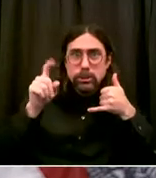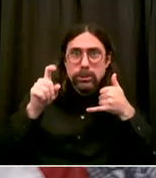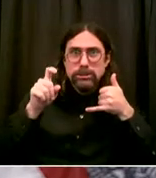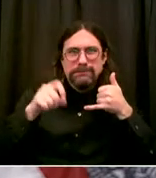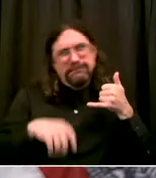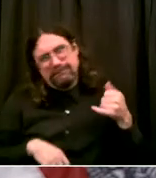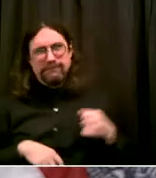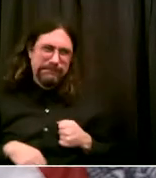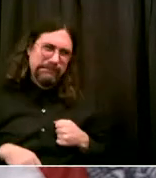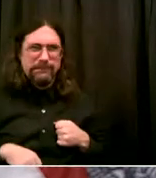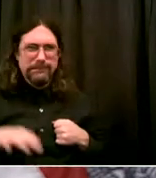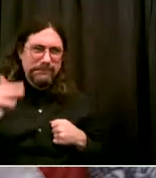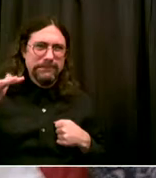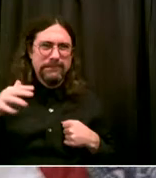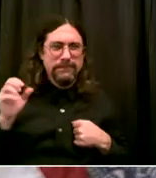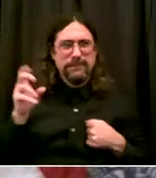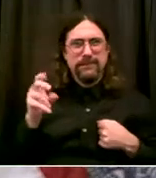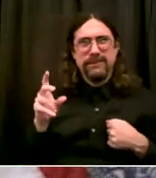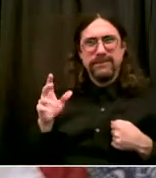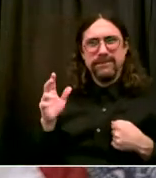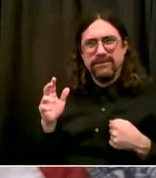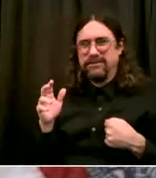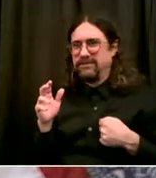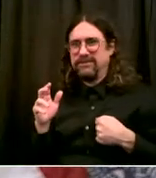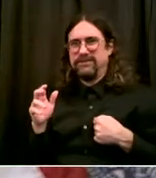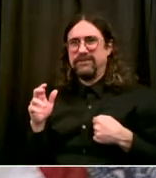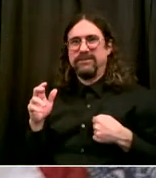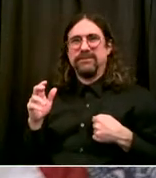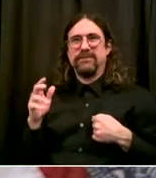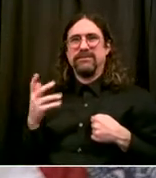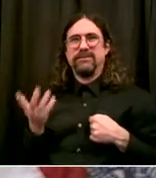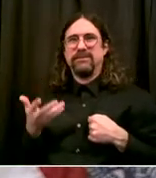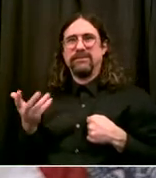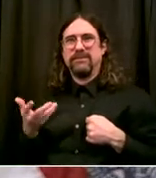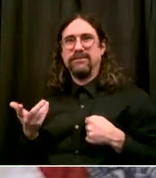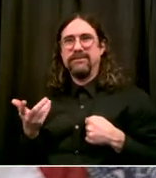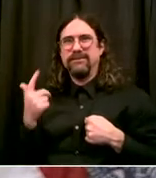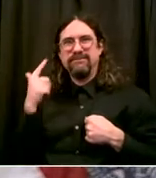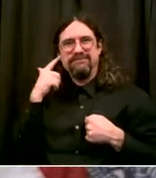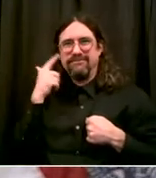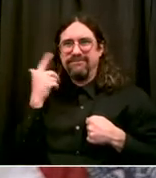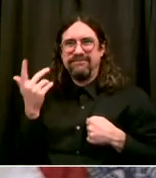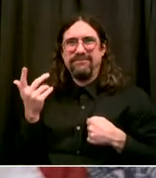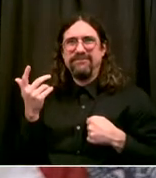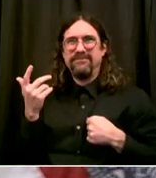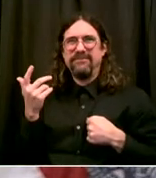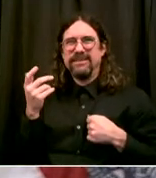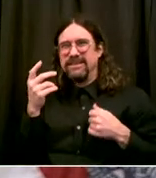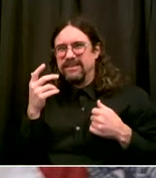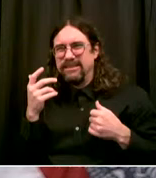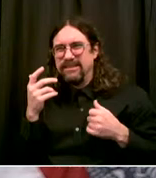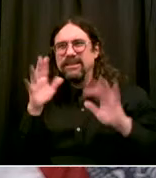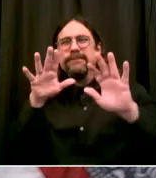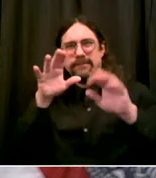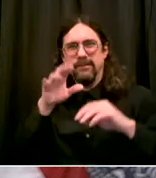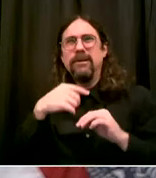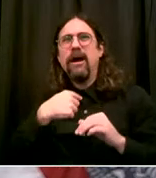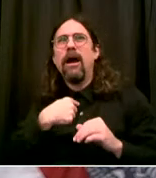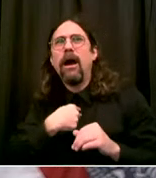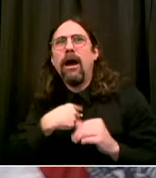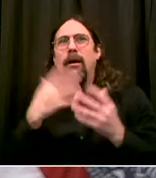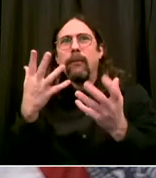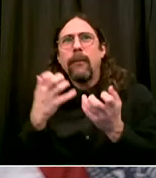And the fact that they didn't look into the incident where the police car drove into the group